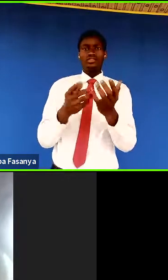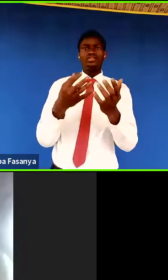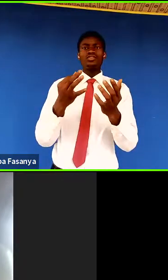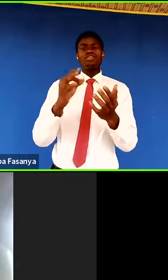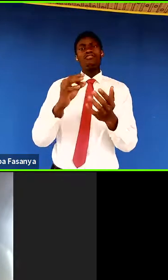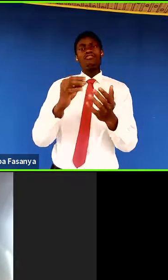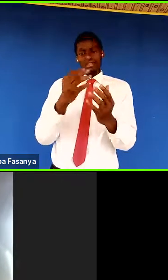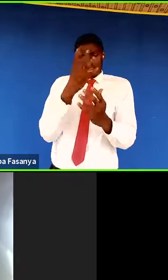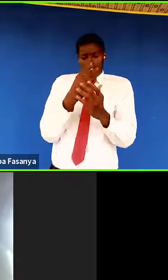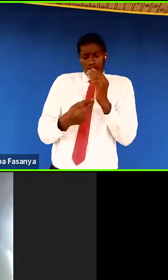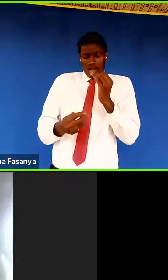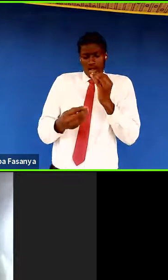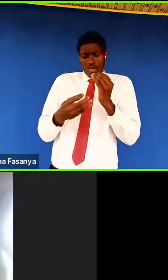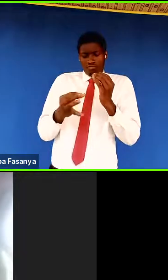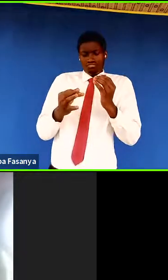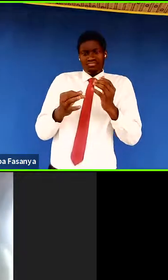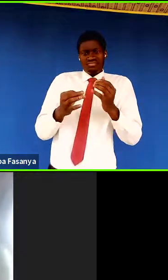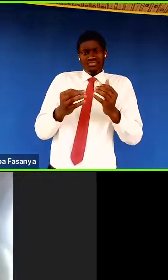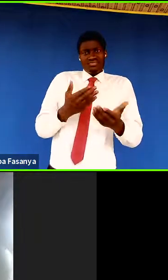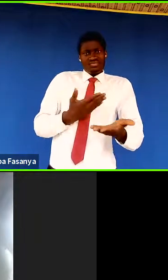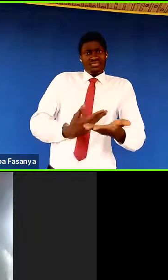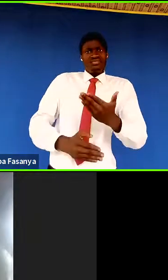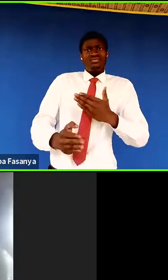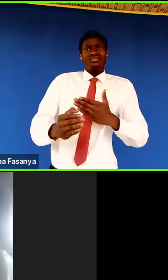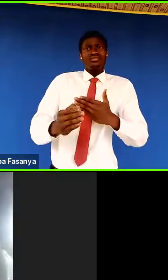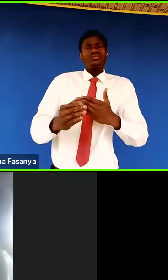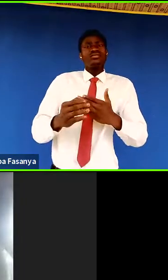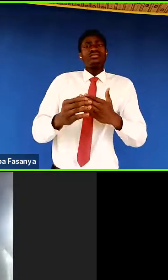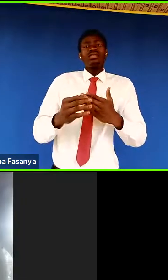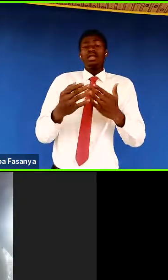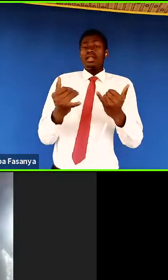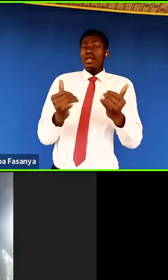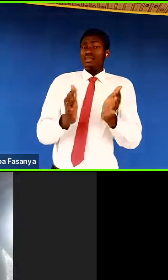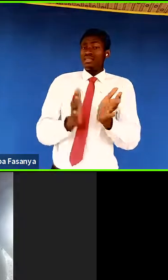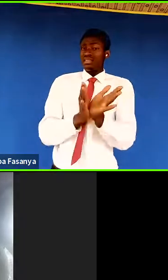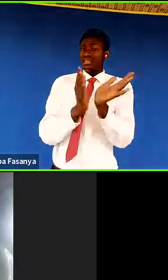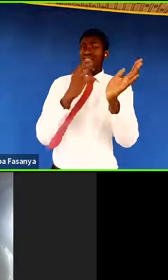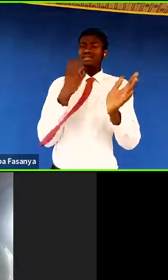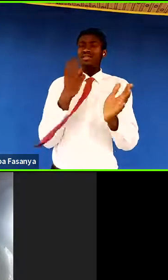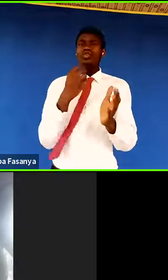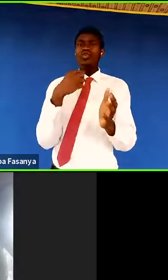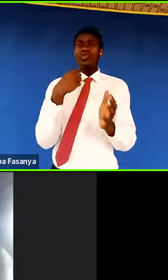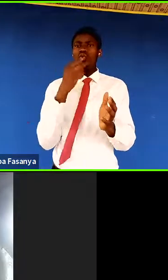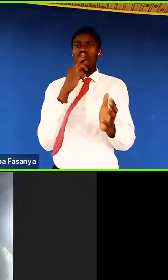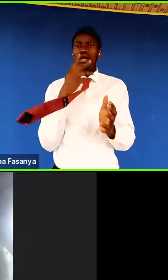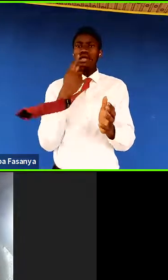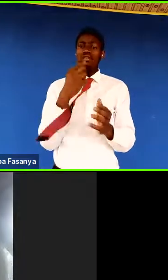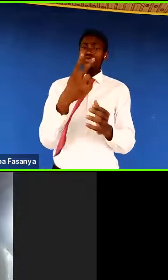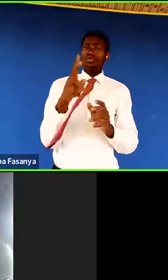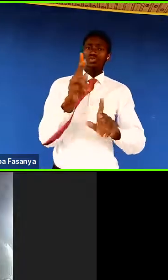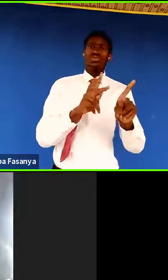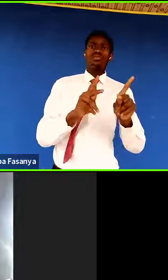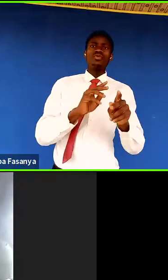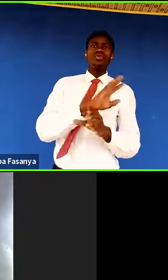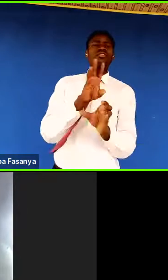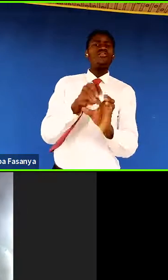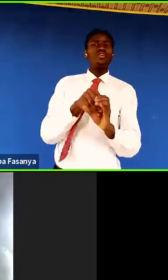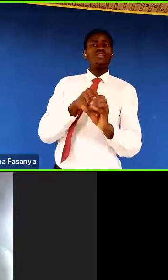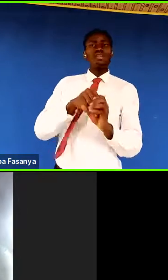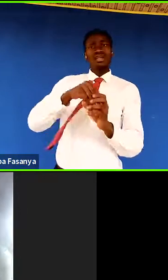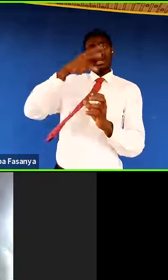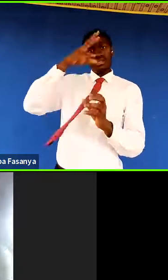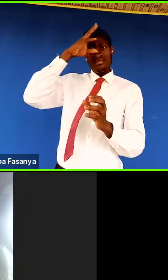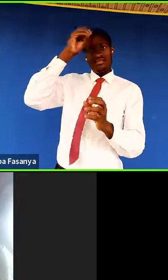or secondary. So generally speaking, it could be who are the two people involved, the male and the female. Okay,